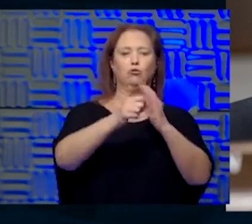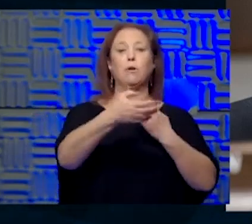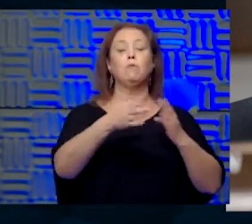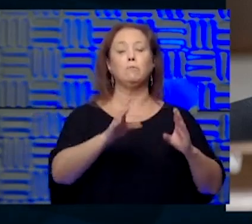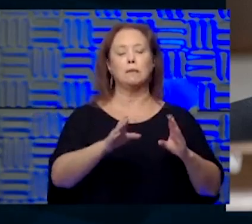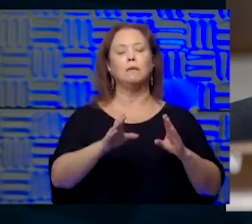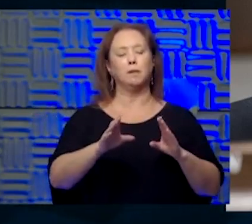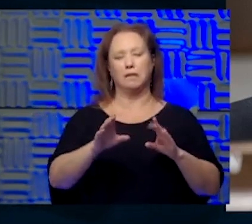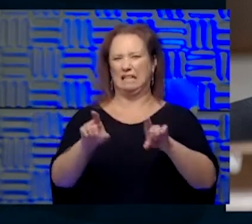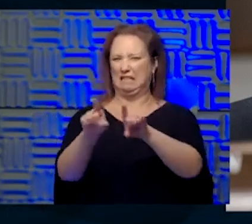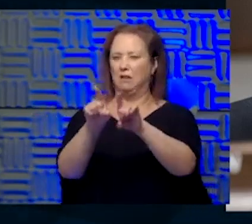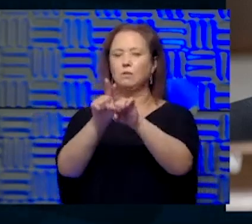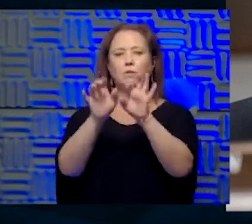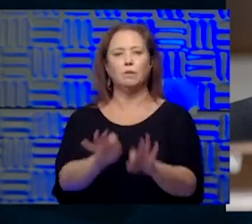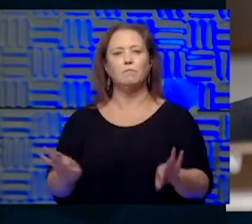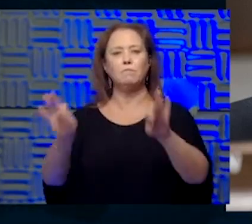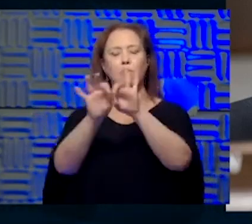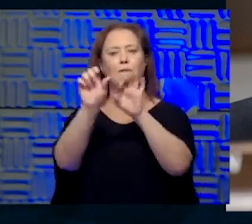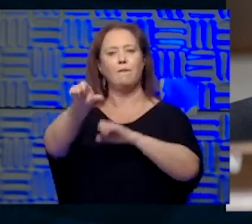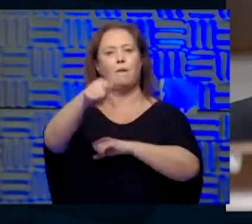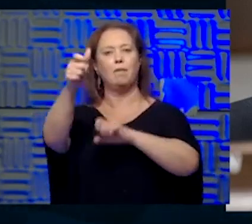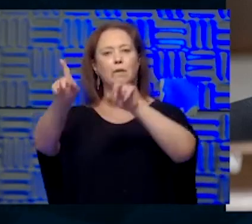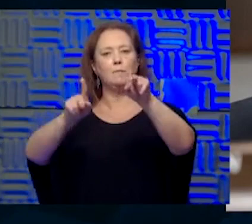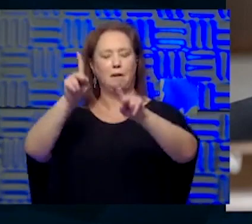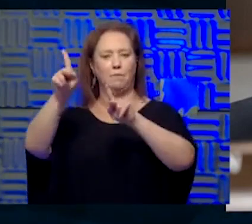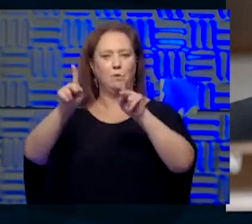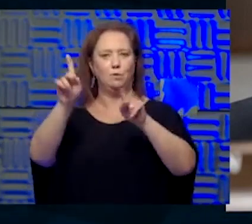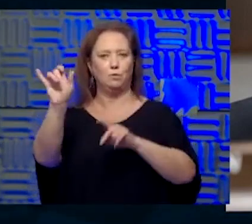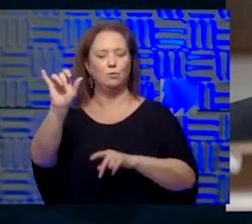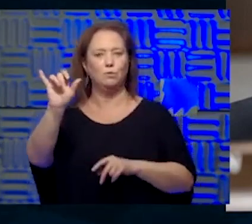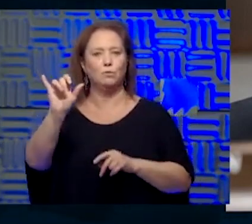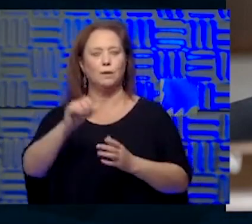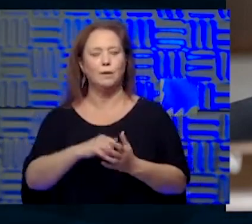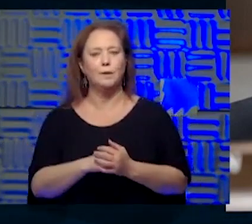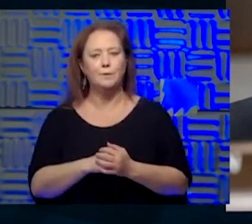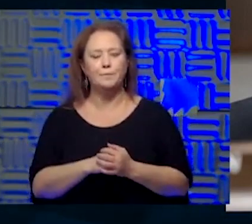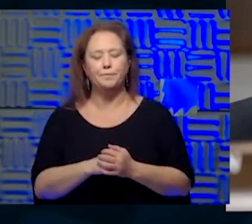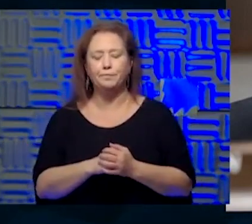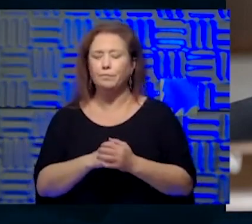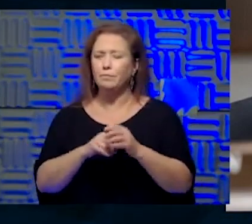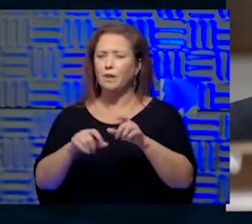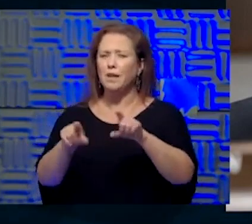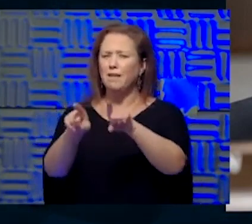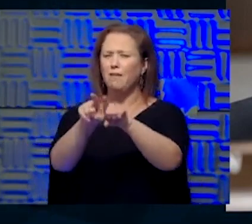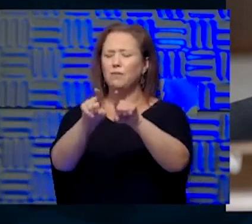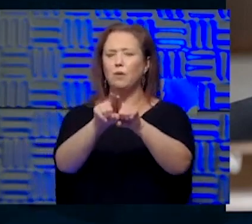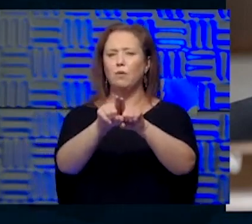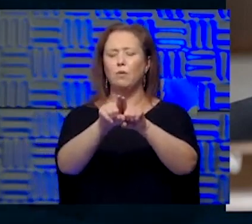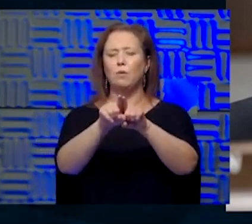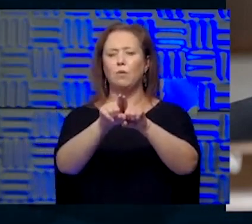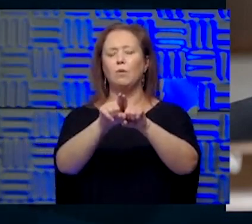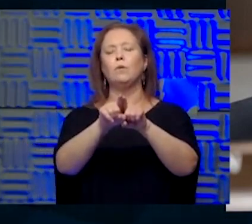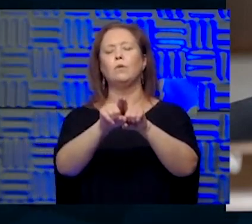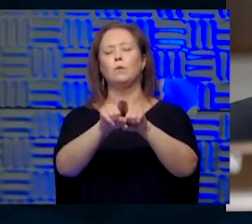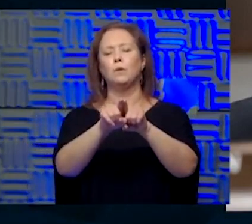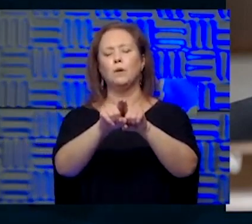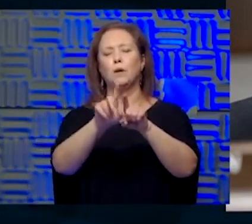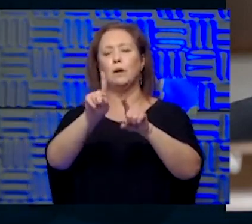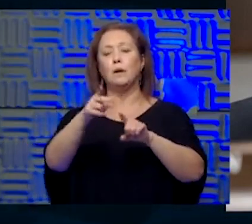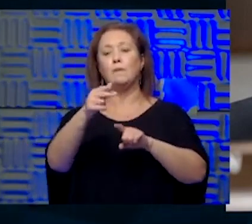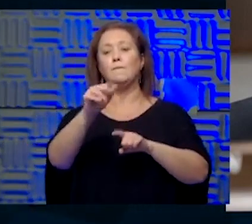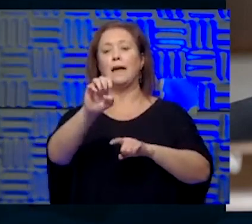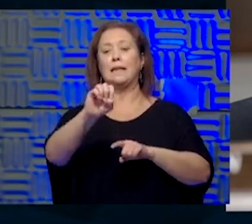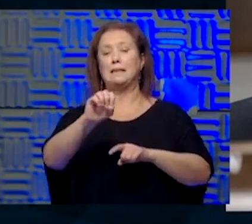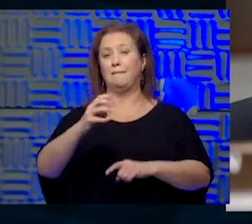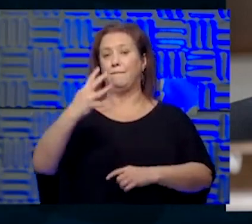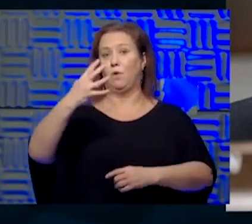is important for lots of other people outside that hospital. And in addition to that, the phase 4, the